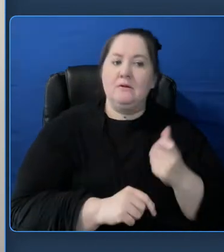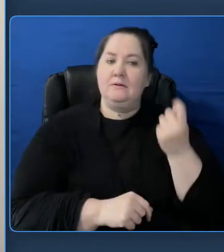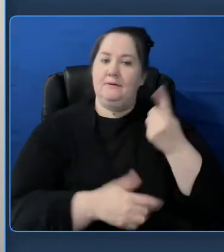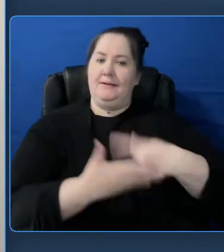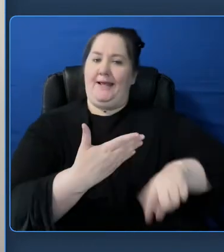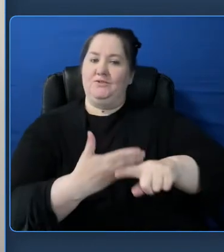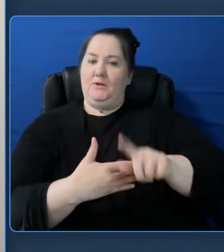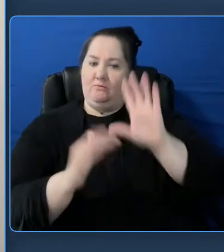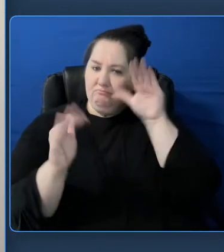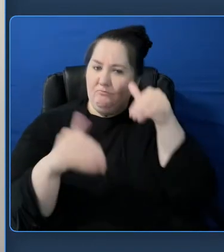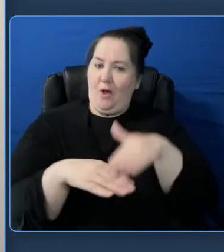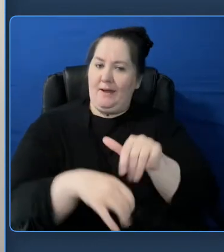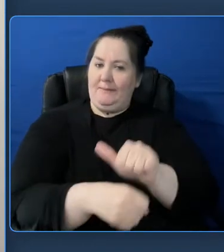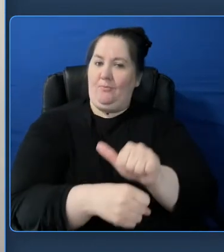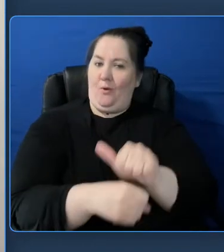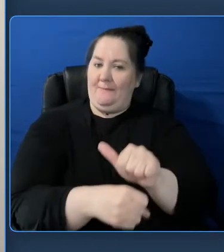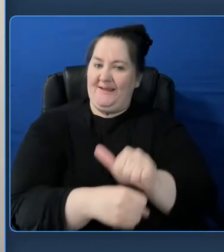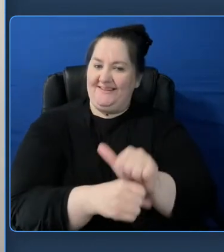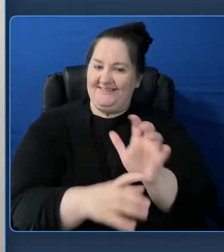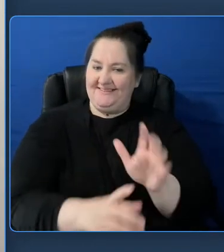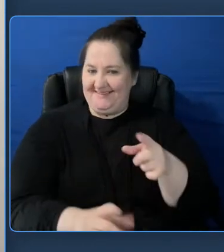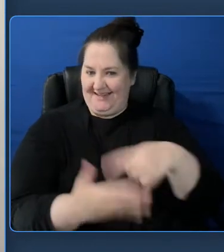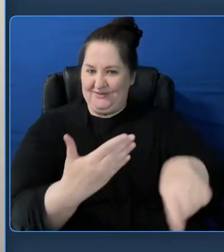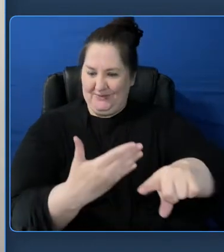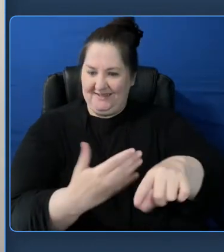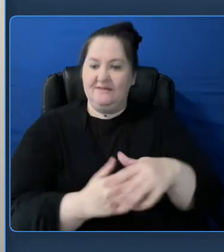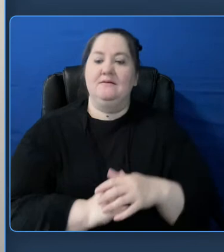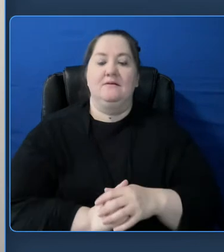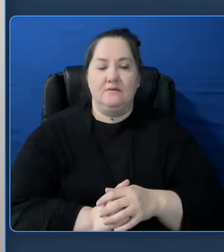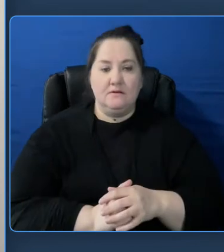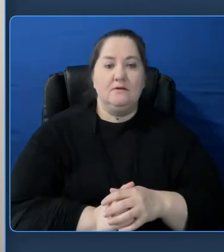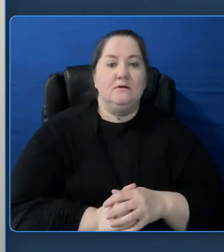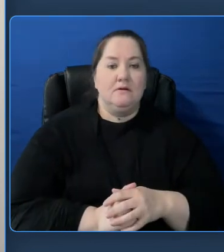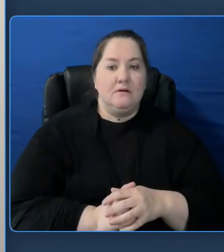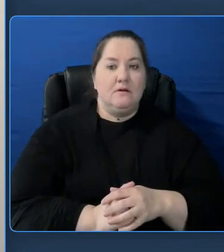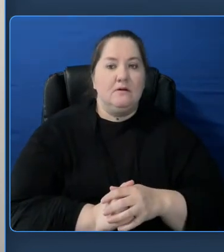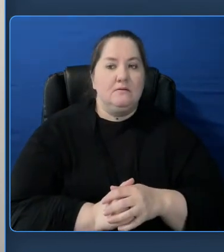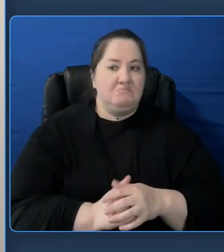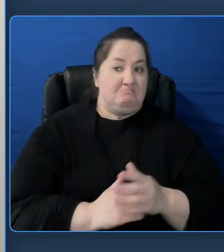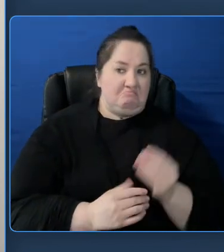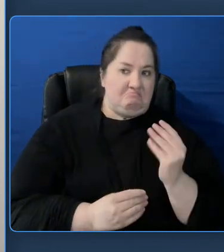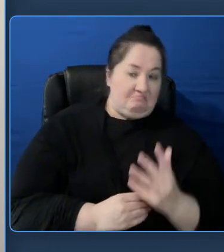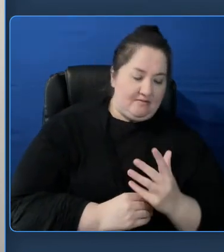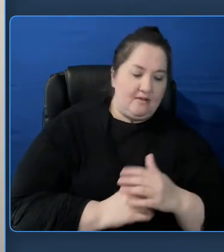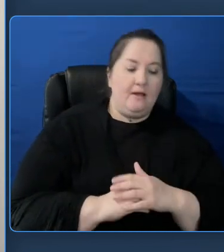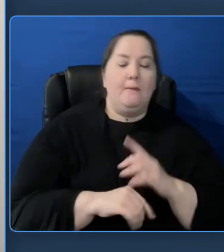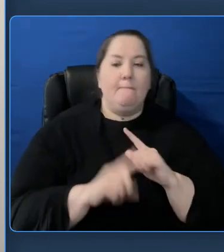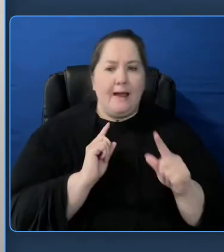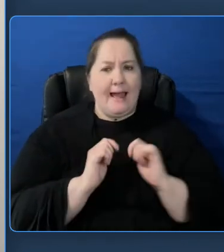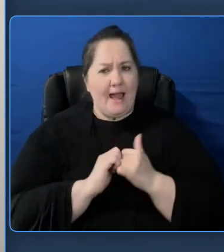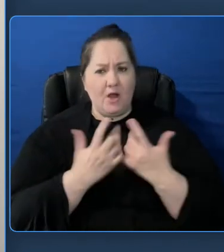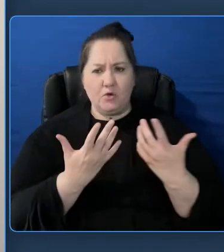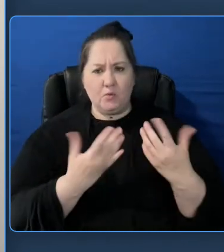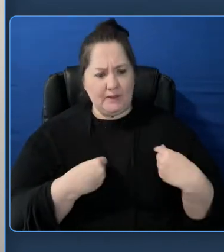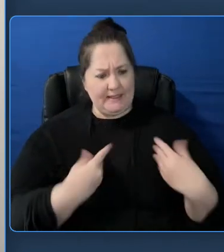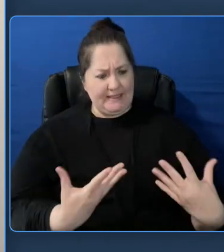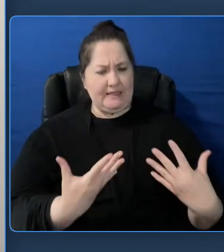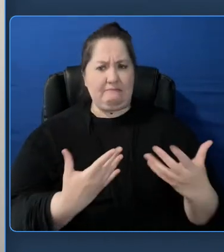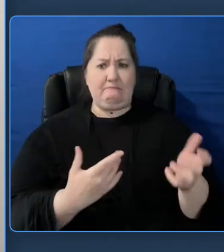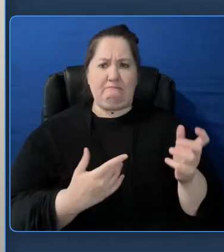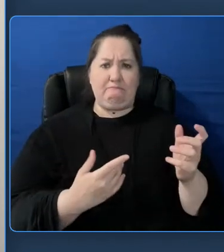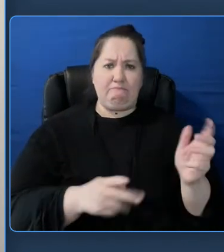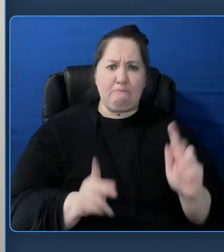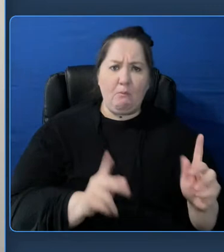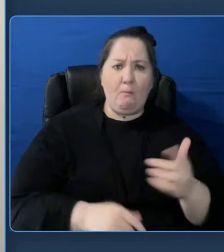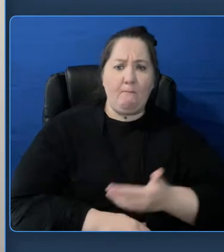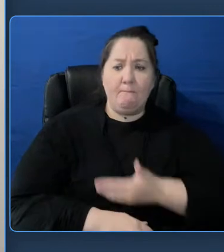next week, but good, foreshadow that a little bit. But, you know, how do we give our people